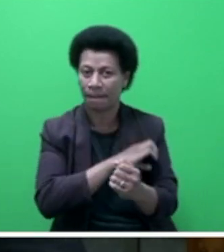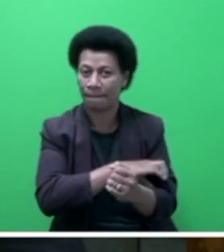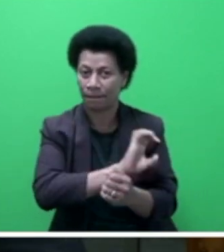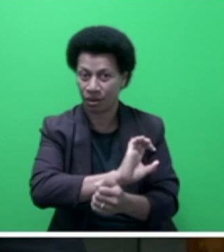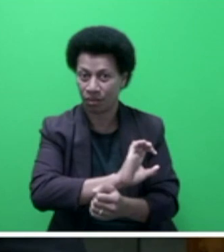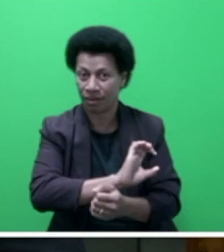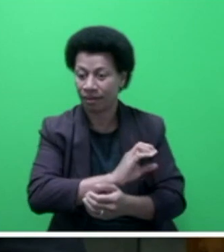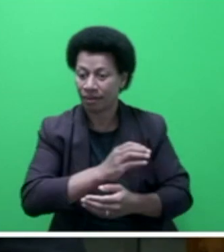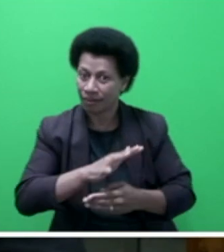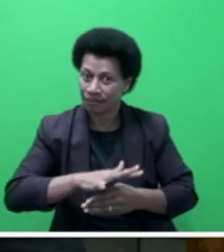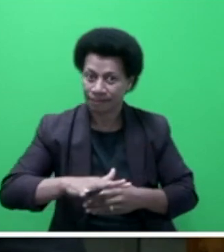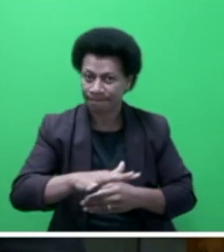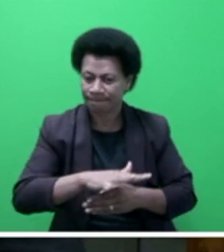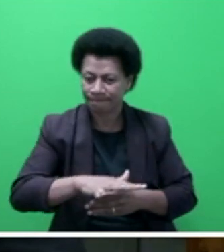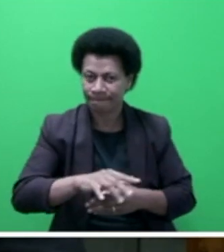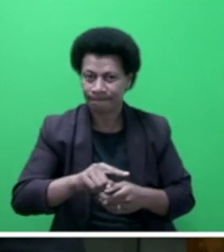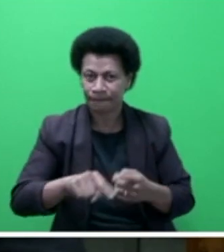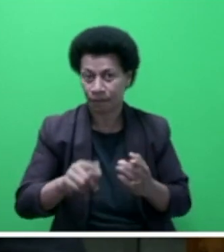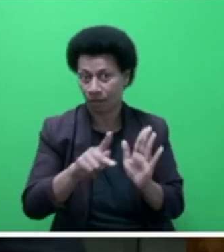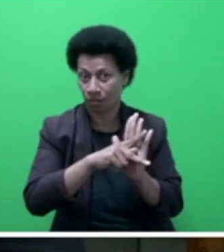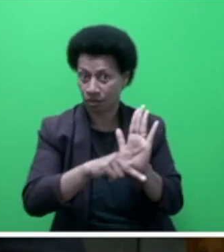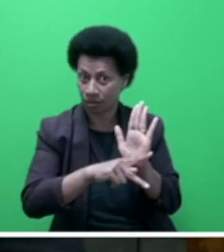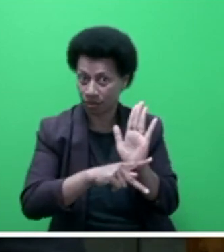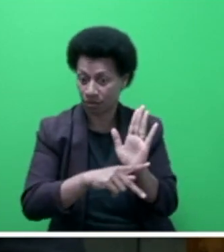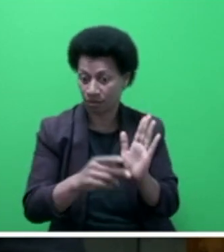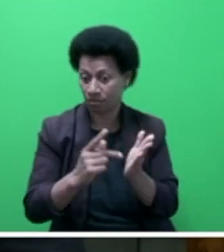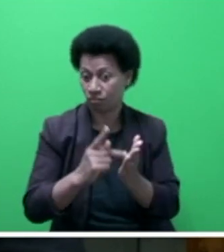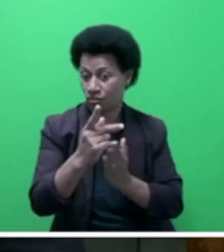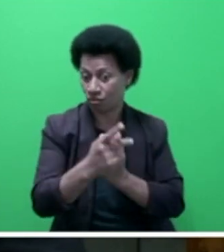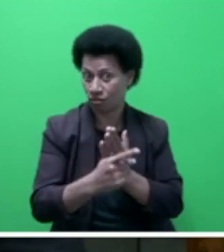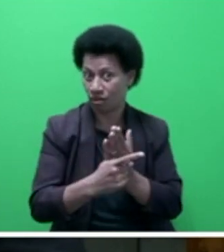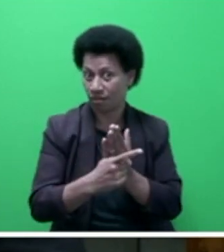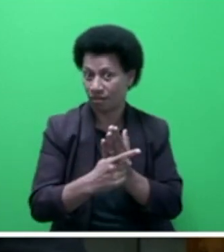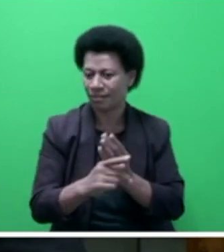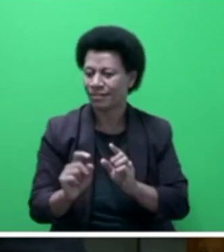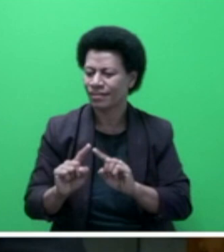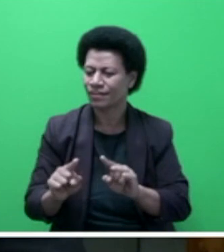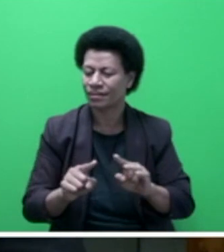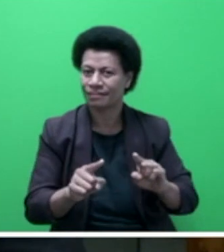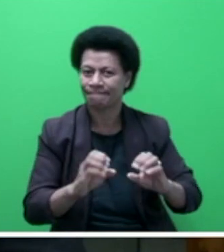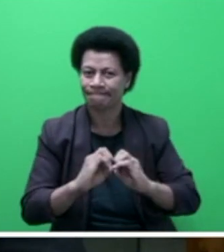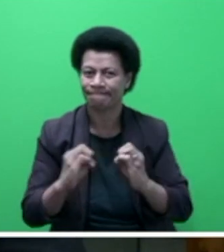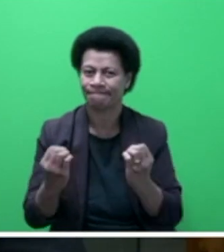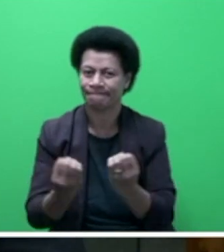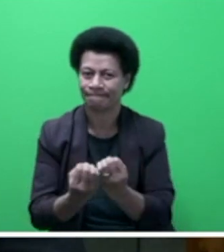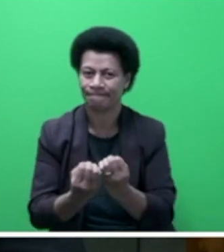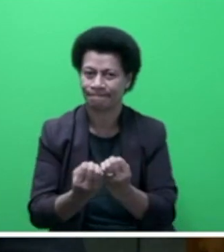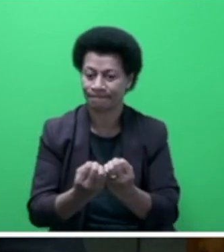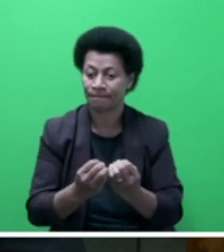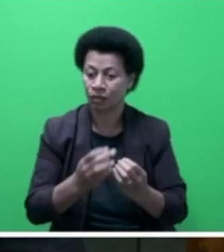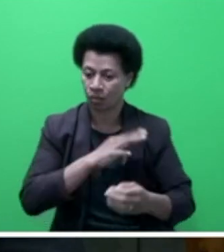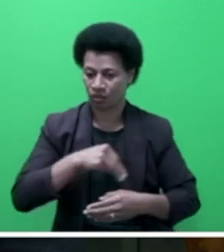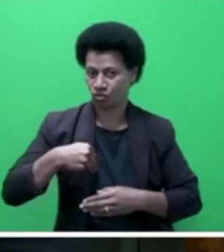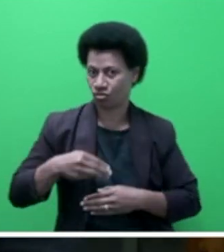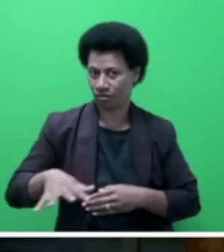ministries in the formulation of gender-responsive policies and programs in their respective sectors. The Country Gender Assessment will highlight the many